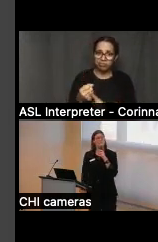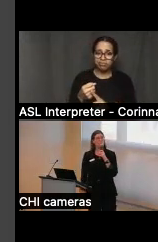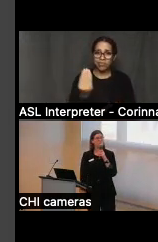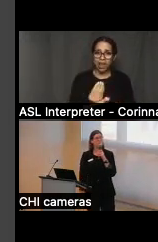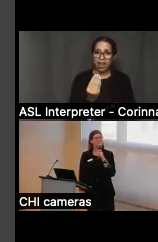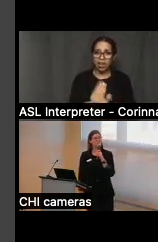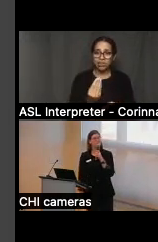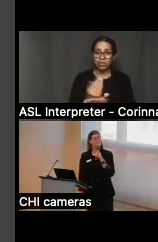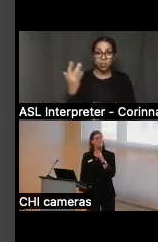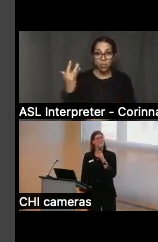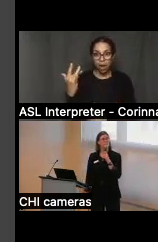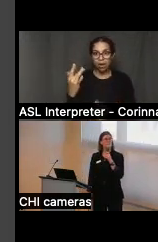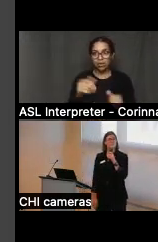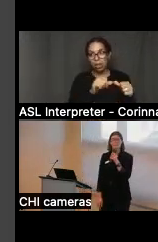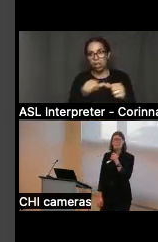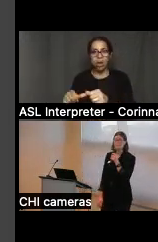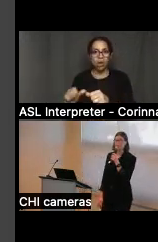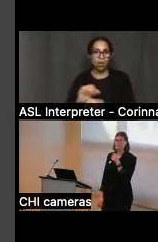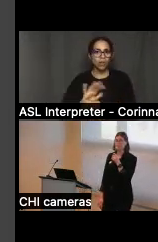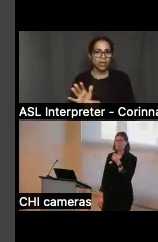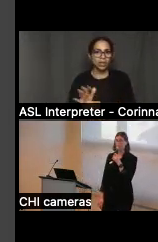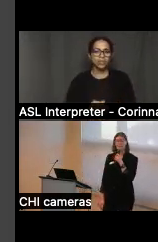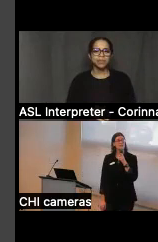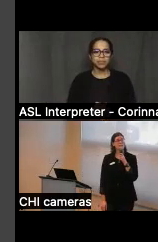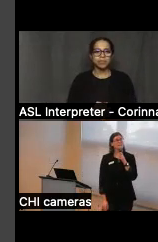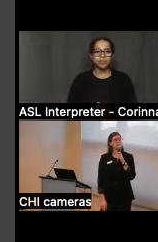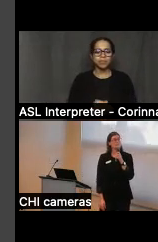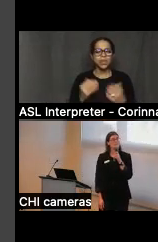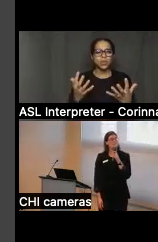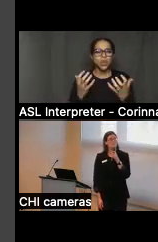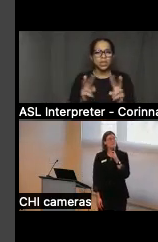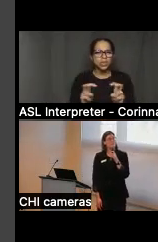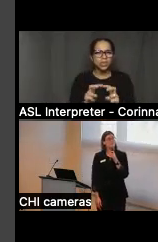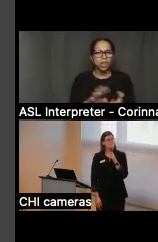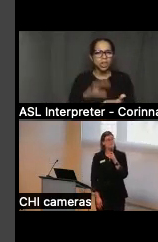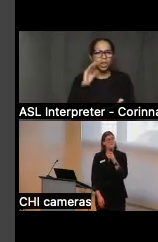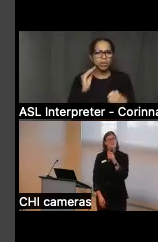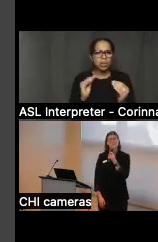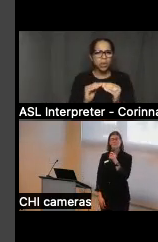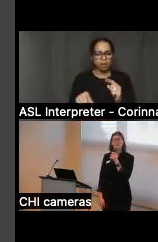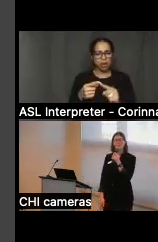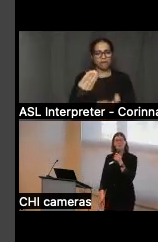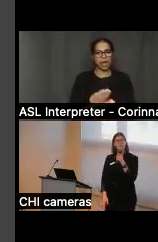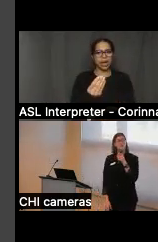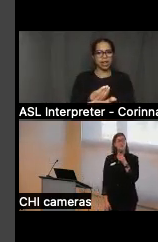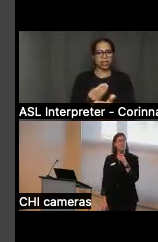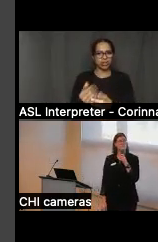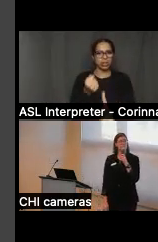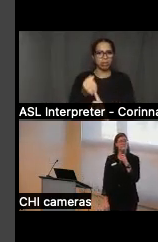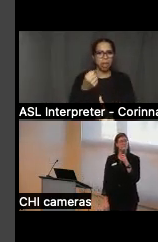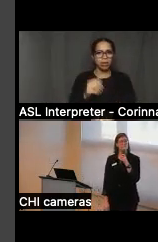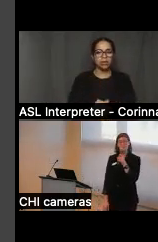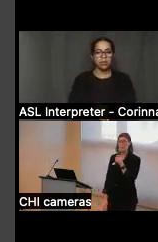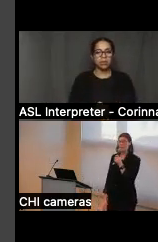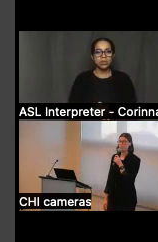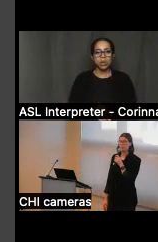And so we wanted to understand a little bit more about this financial impact. So we took a couple of other